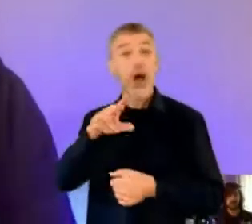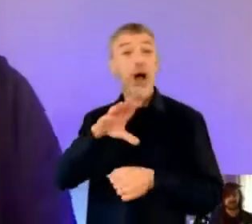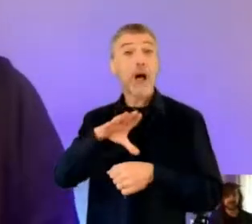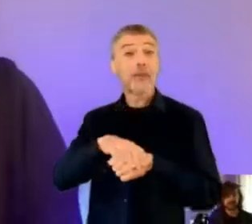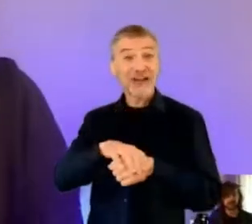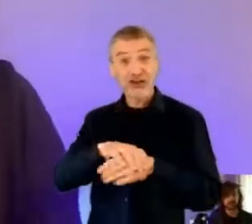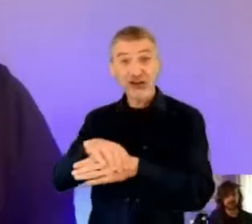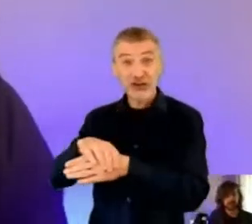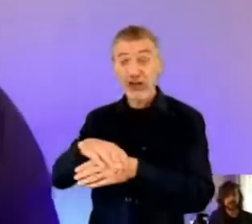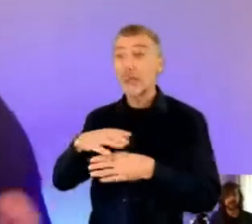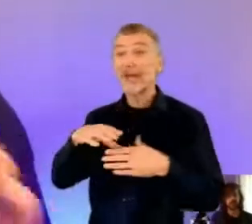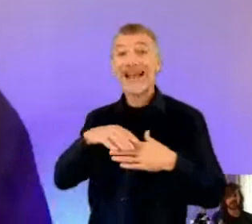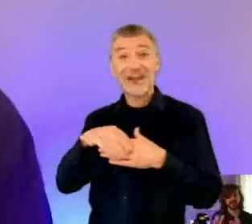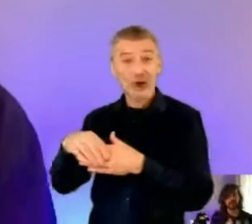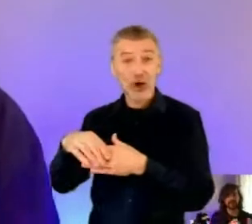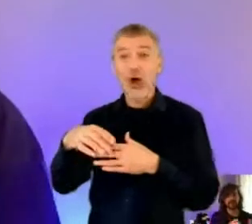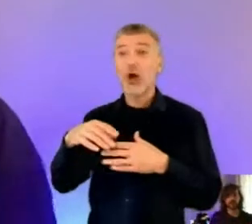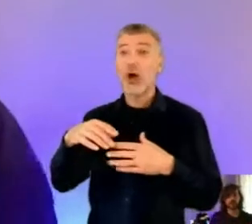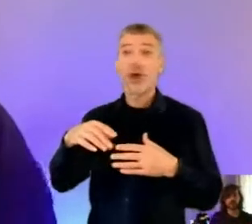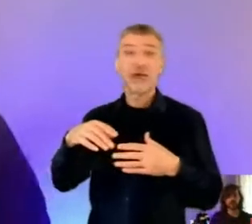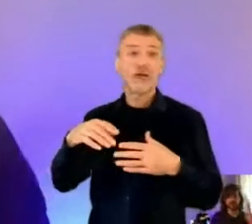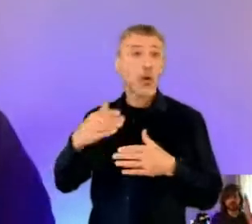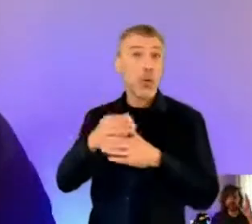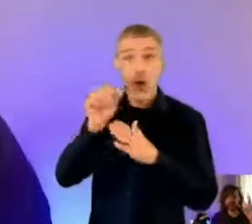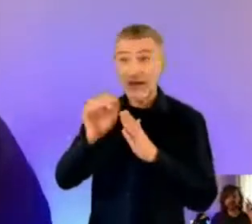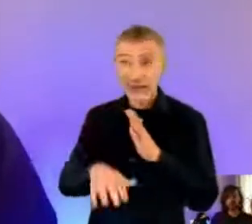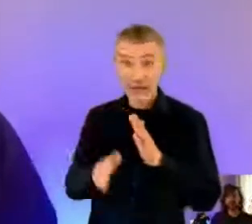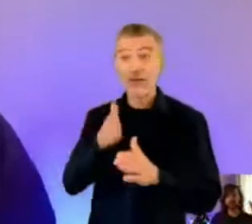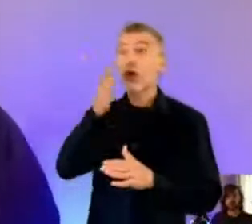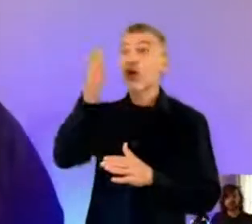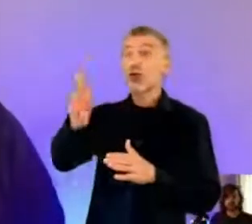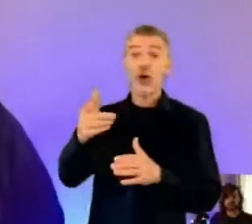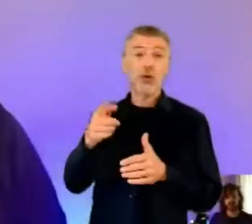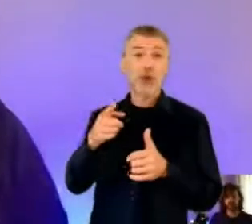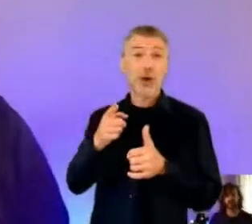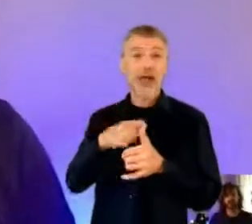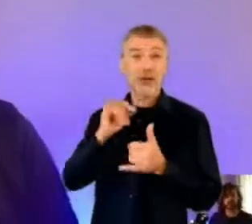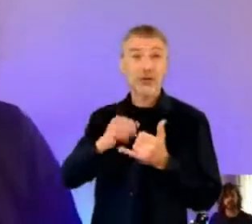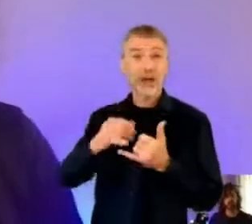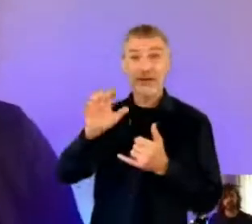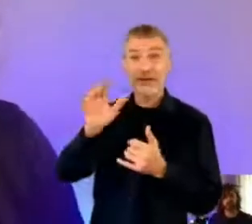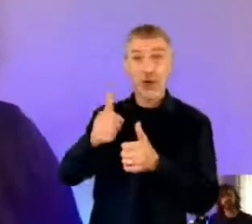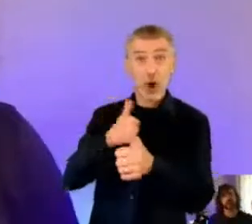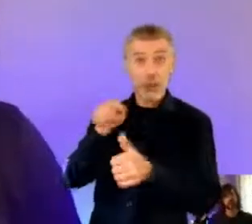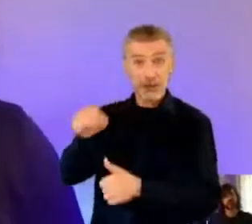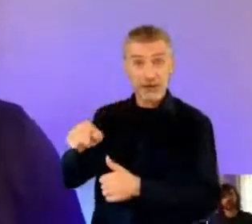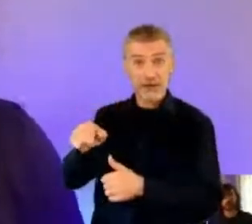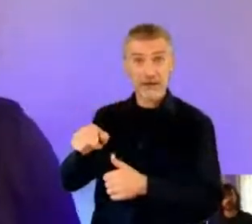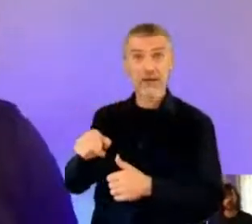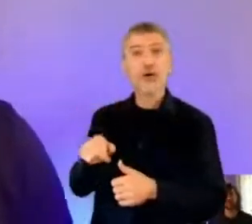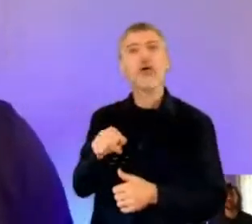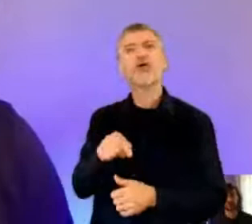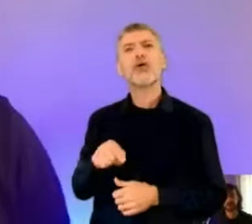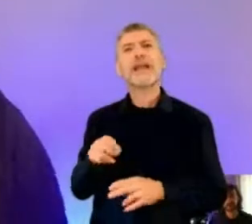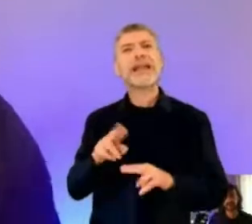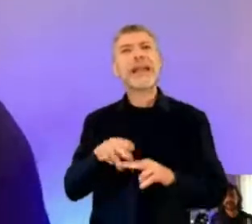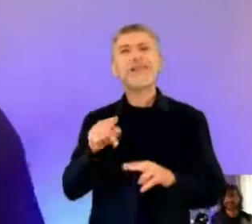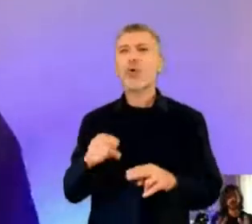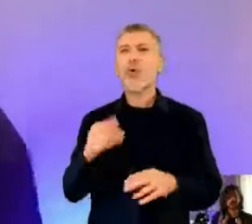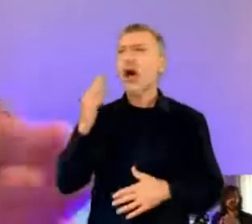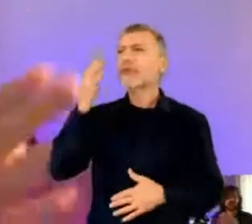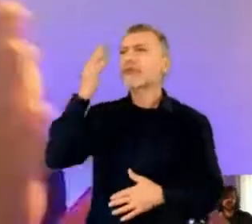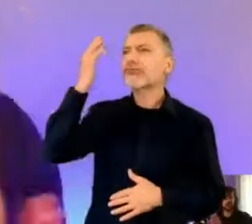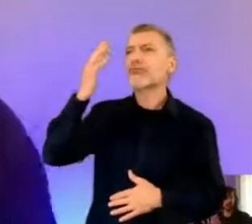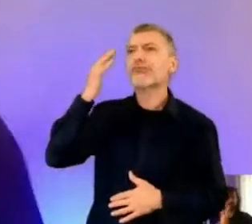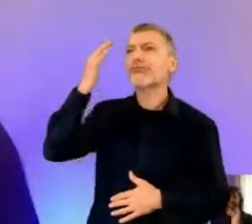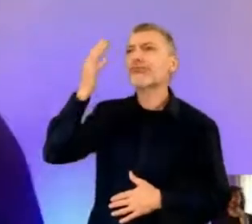in an aerospace company, and start going through there and have the goal where you want to go. Okay, I want to work in, you know, in space.